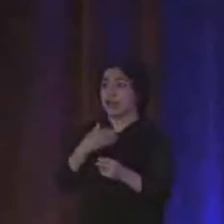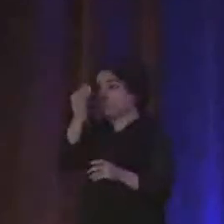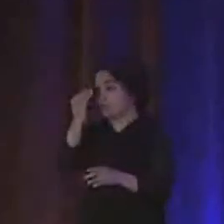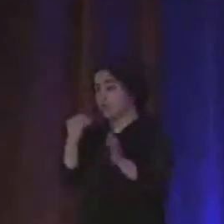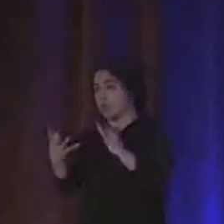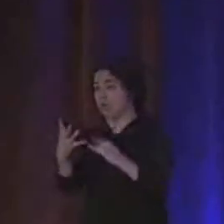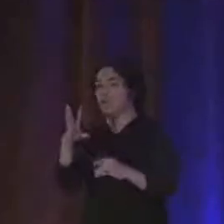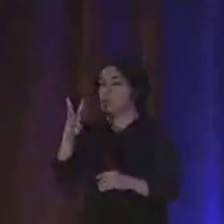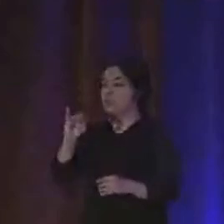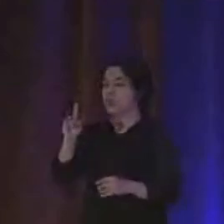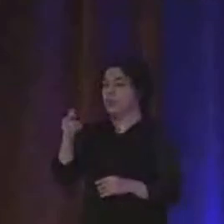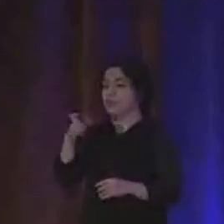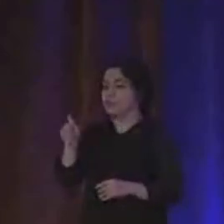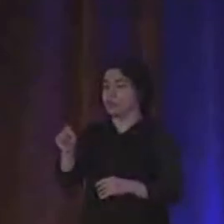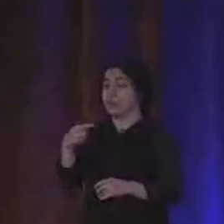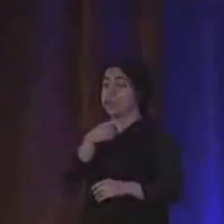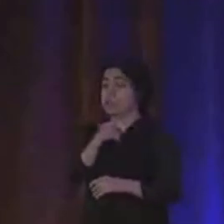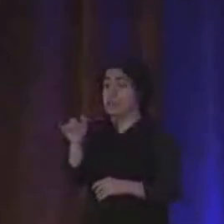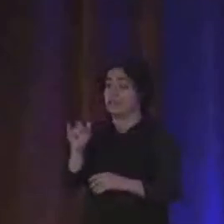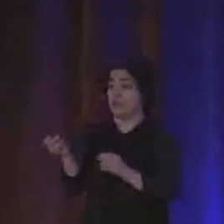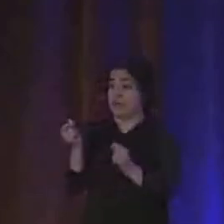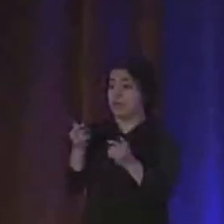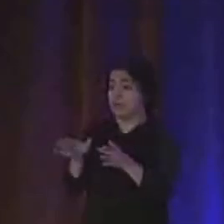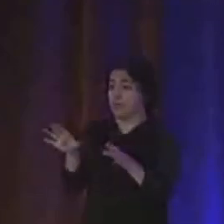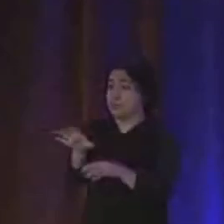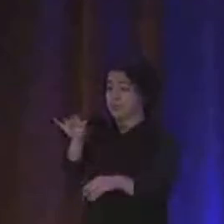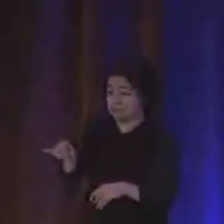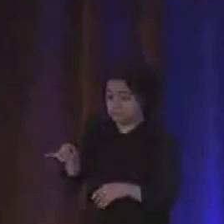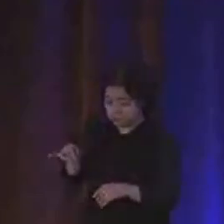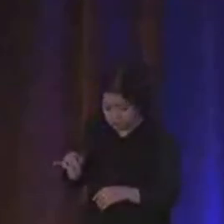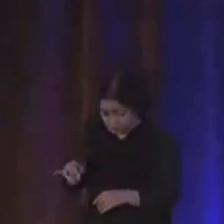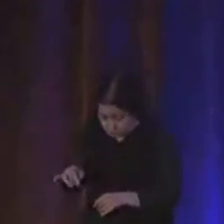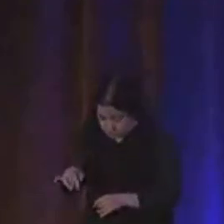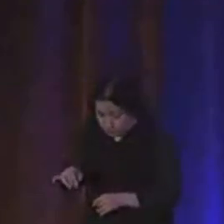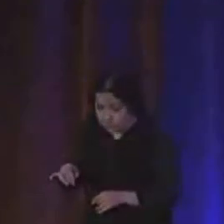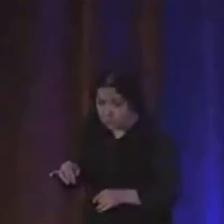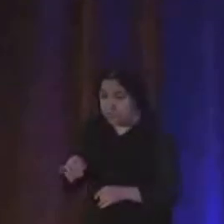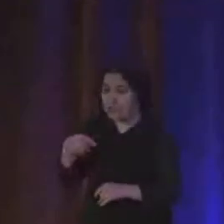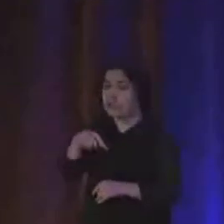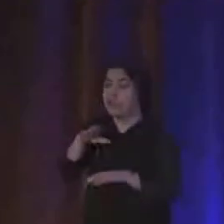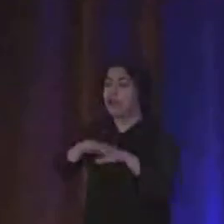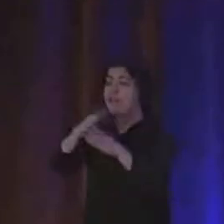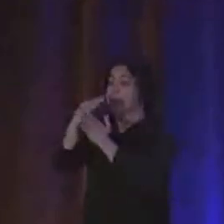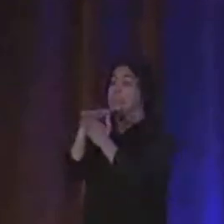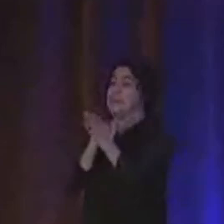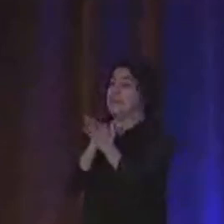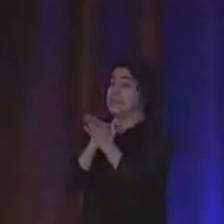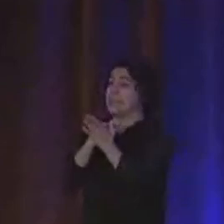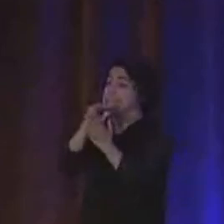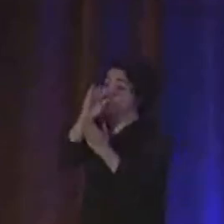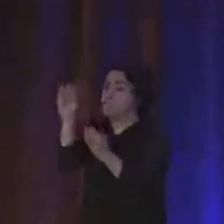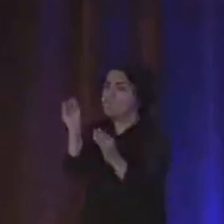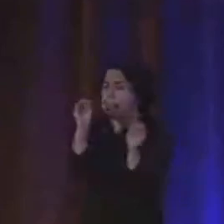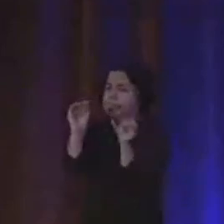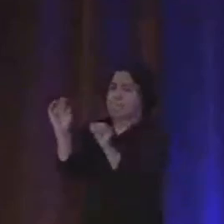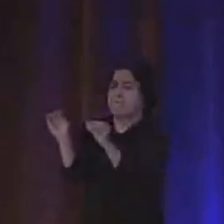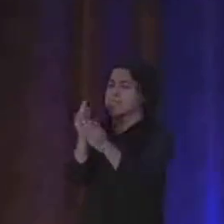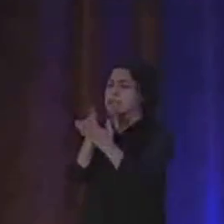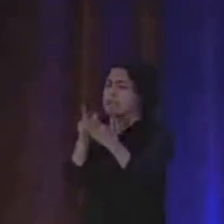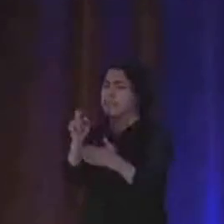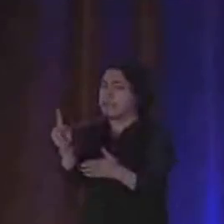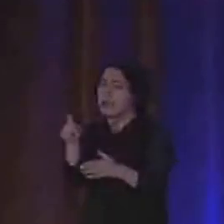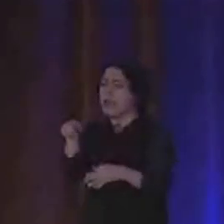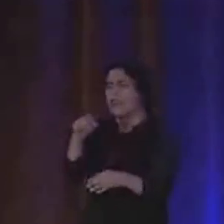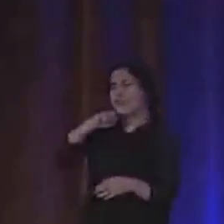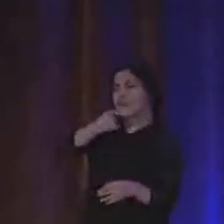just like a quick way of doing it, it's like we just pass in an unordered list, right, and map in some links. You're like, oh, this